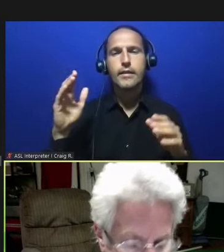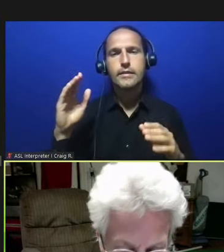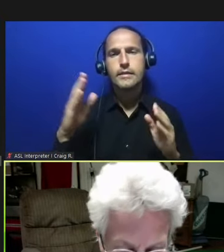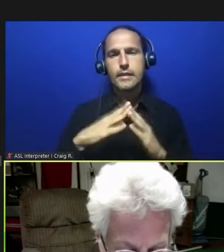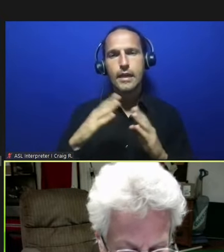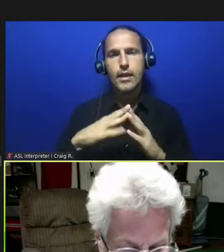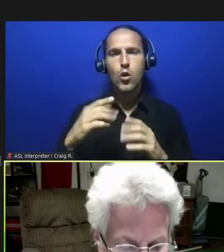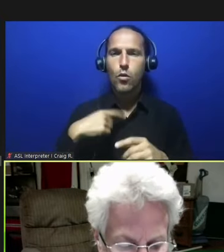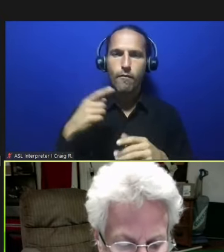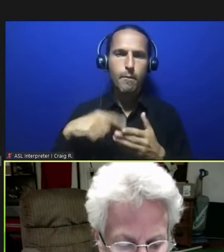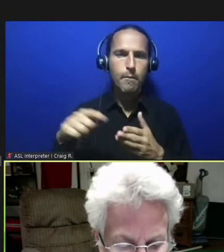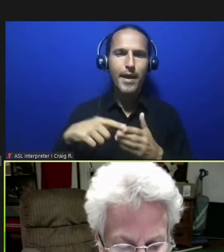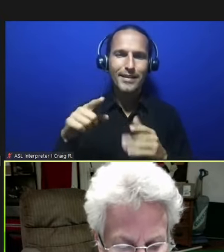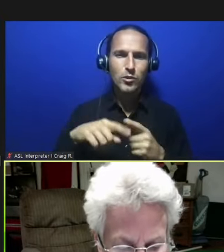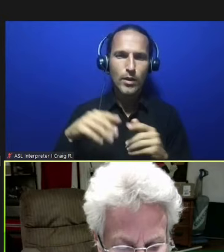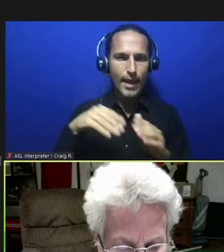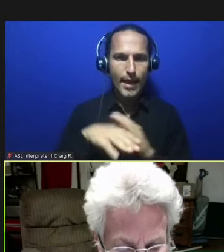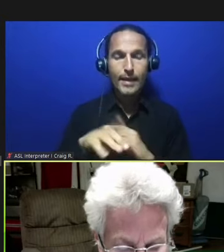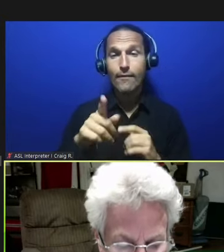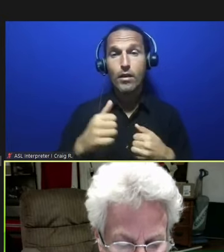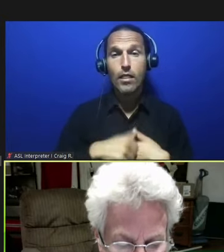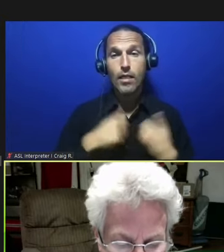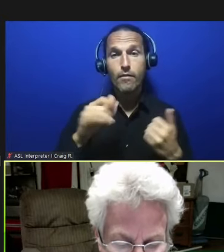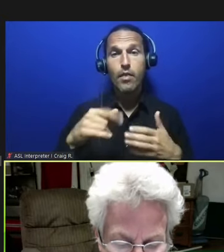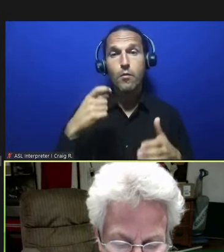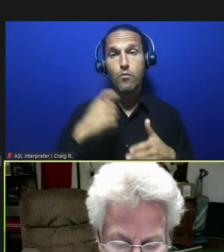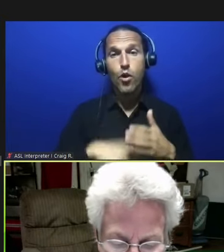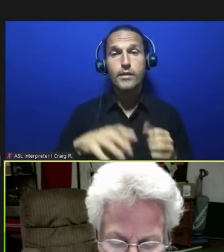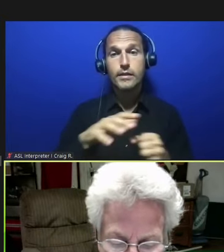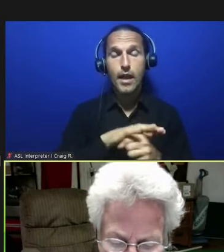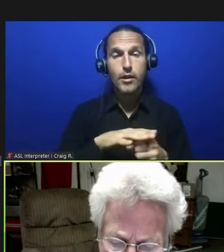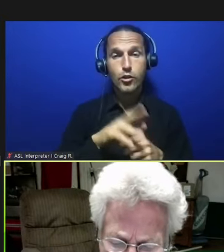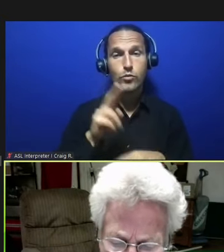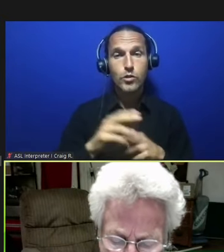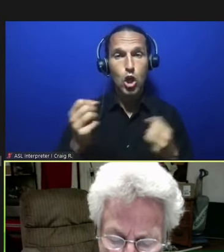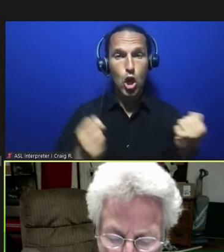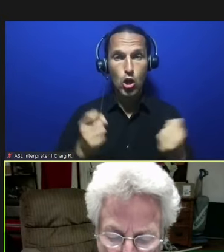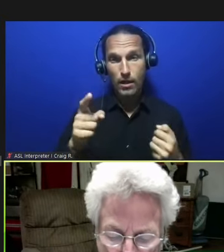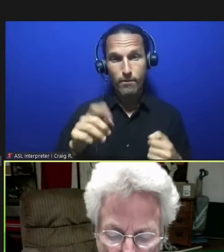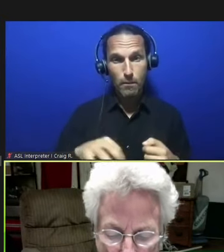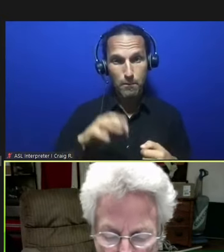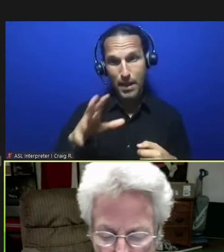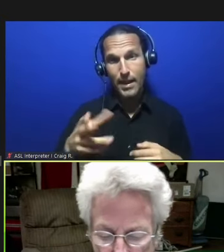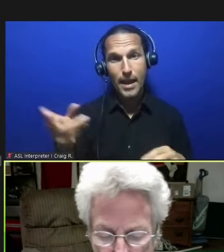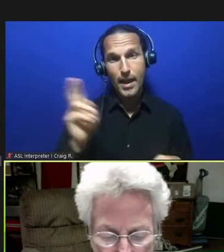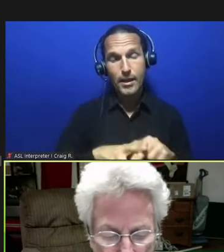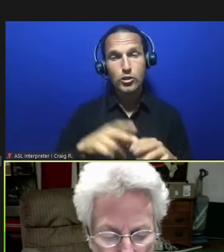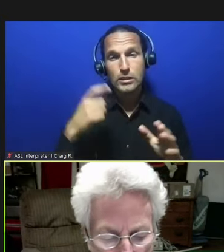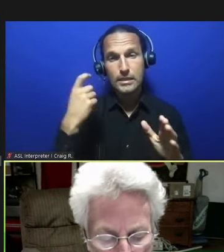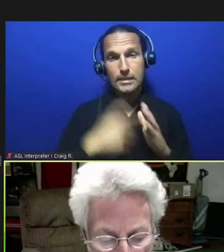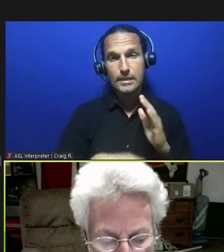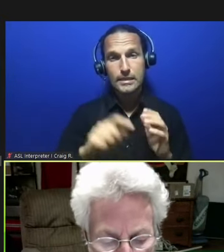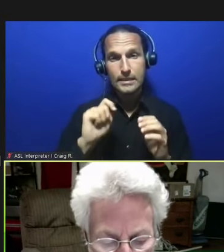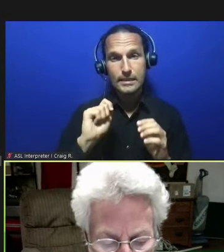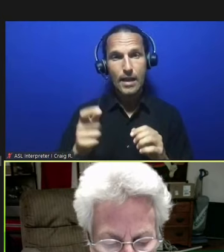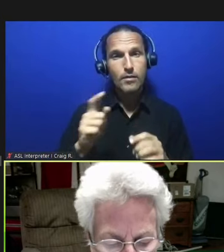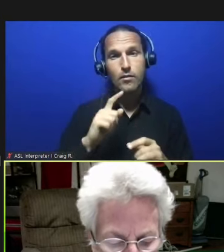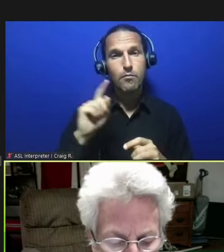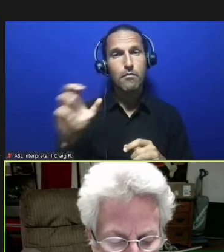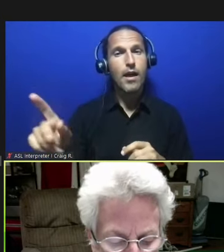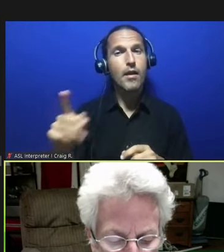to pay to enter. If you live in the pricing area and use a car, you have to pay an extra tax just to return to your